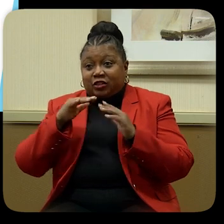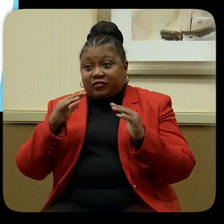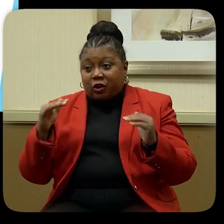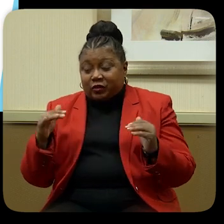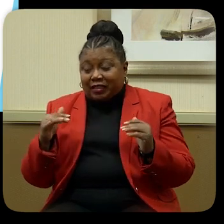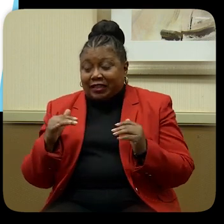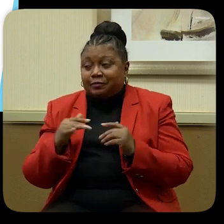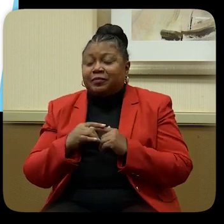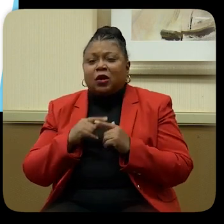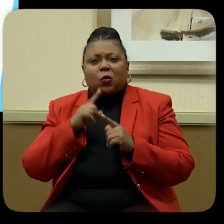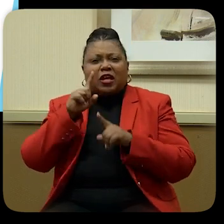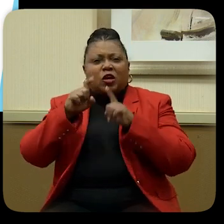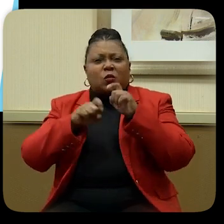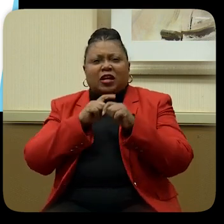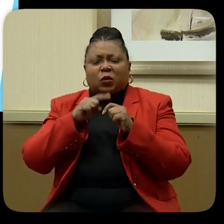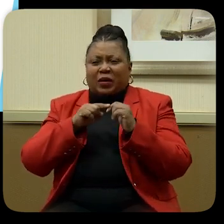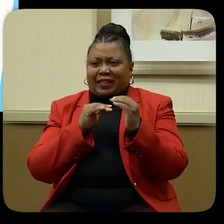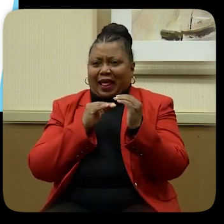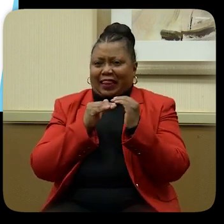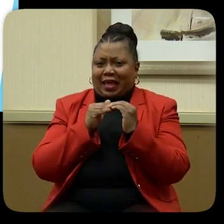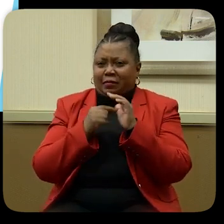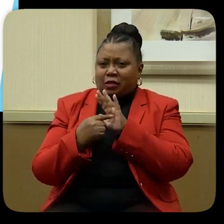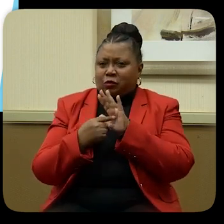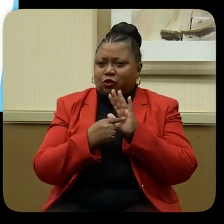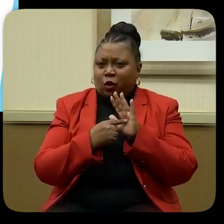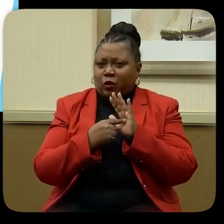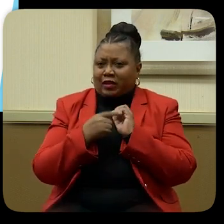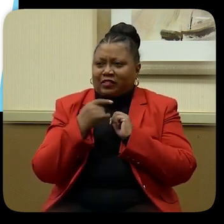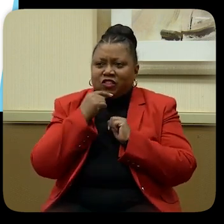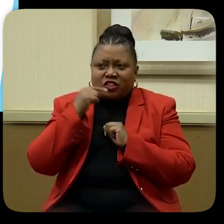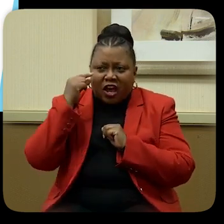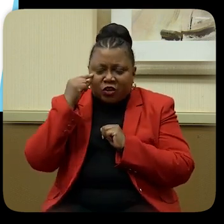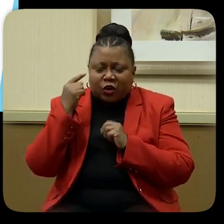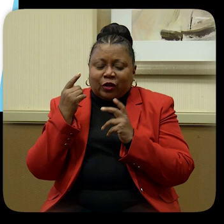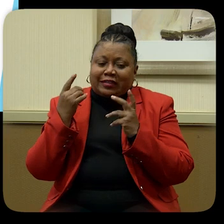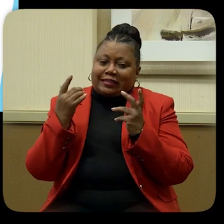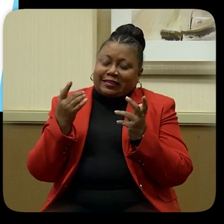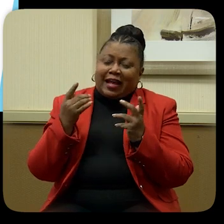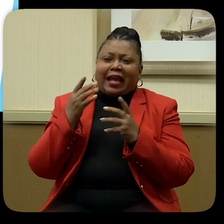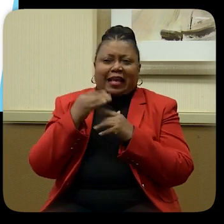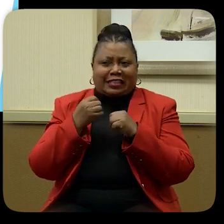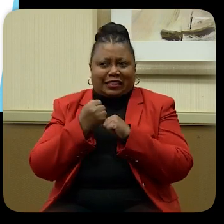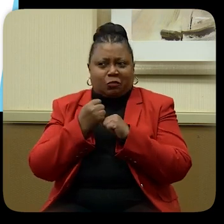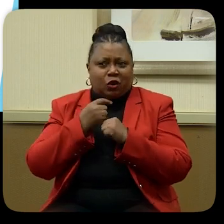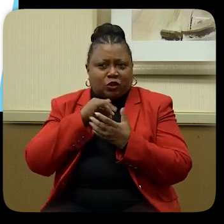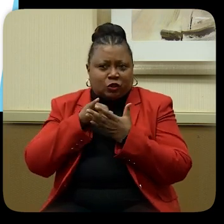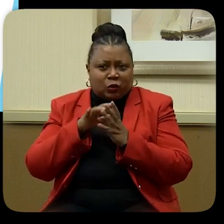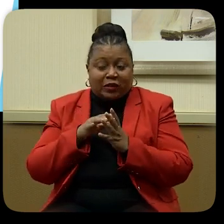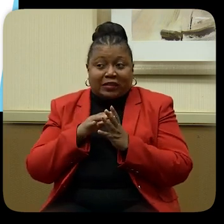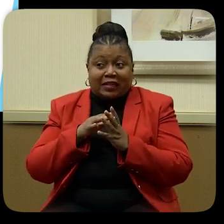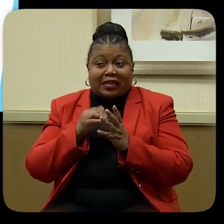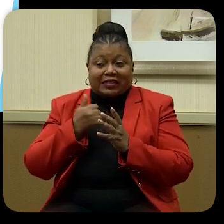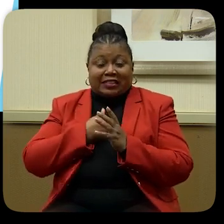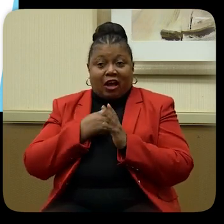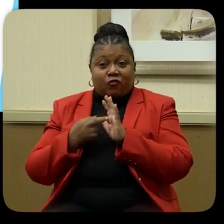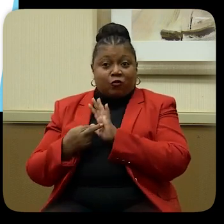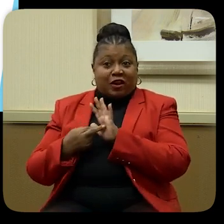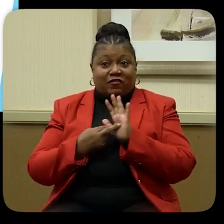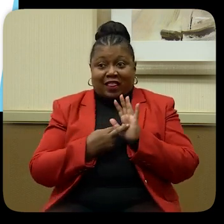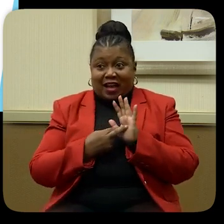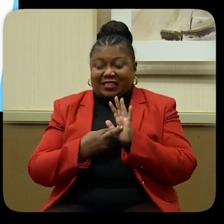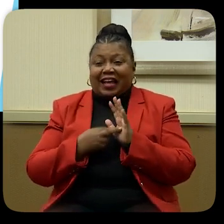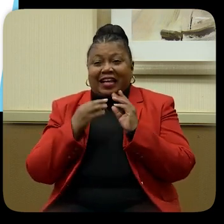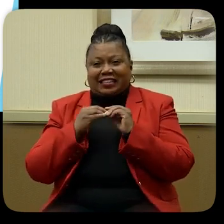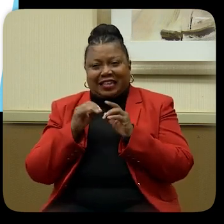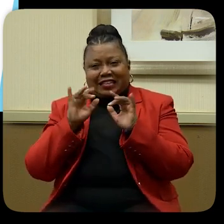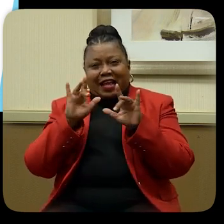diversity. We question when there's limited portrayals of gender, and support students' self-reflection and